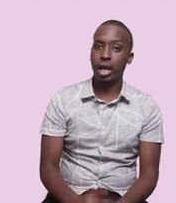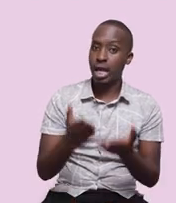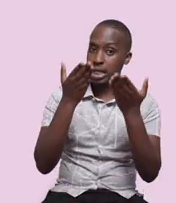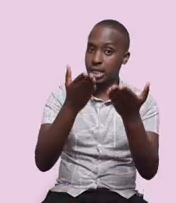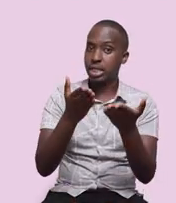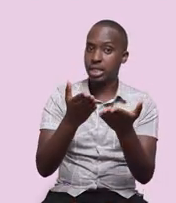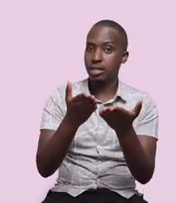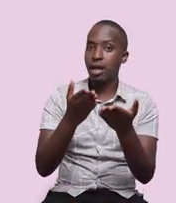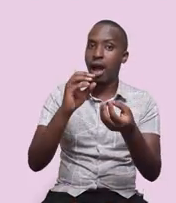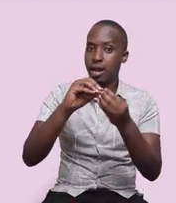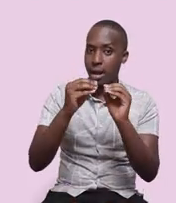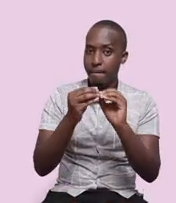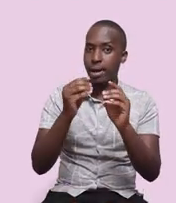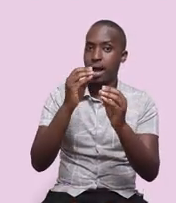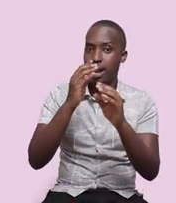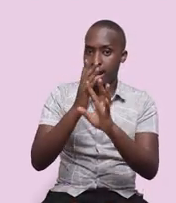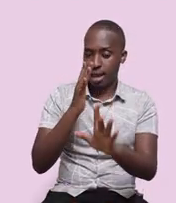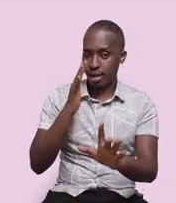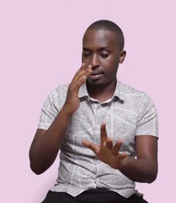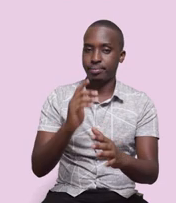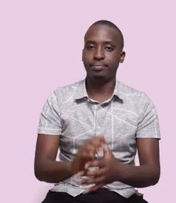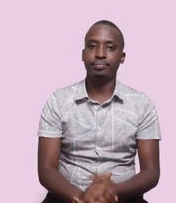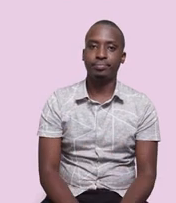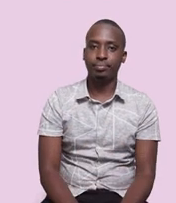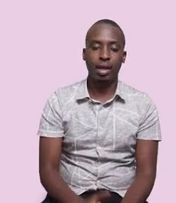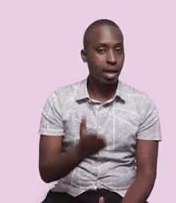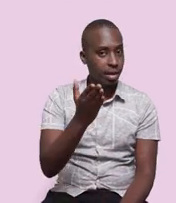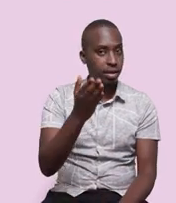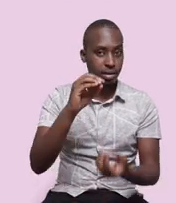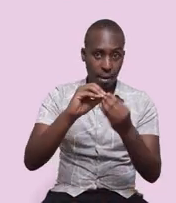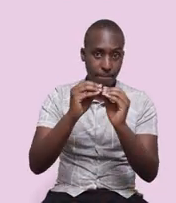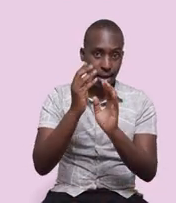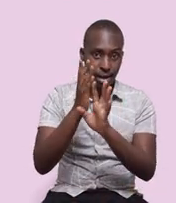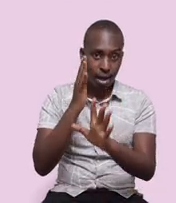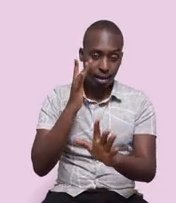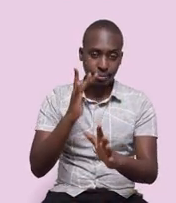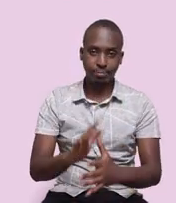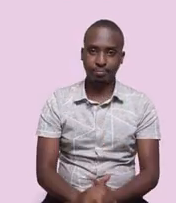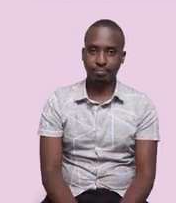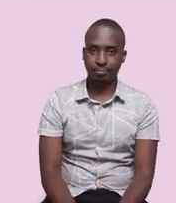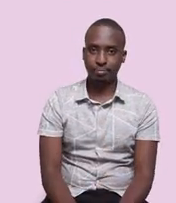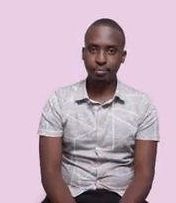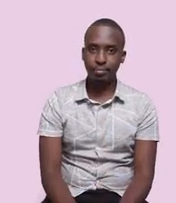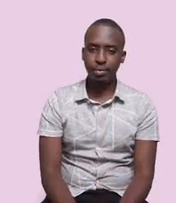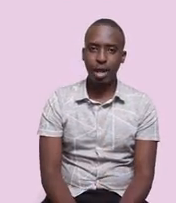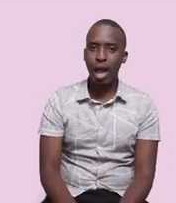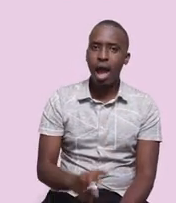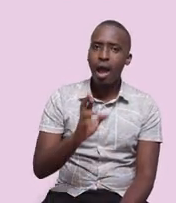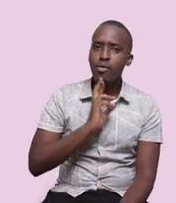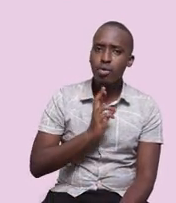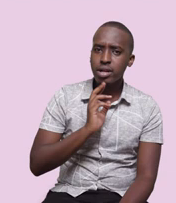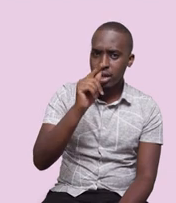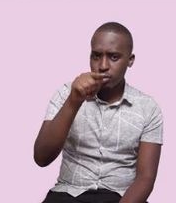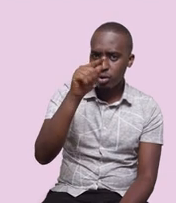This is the number line. This is the number line. The red dot on